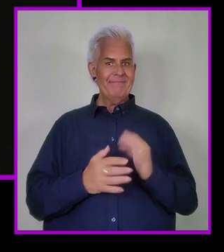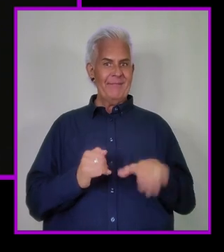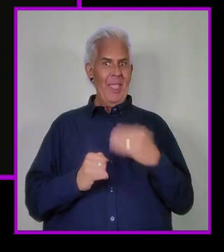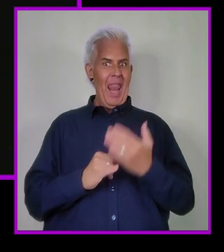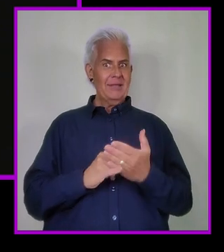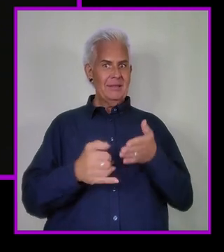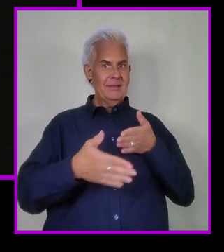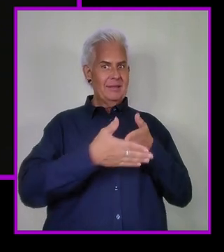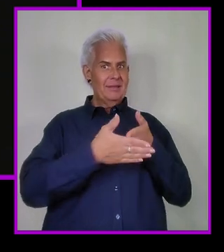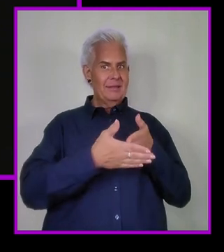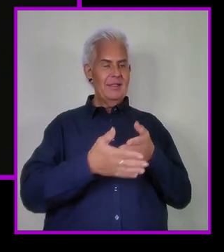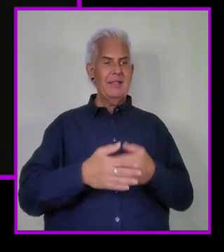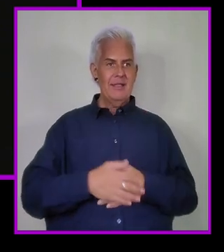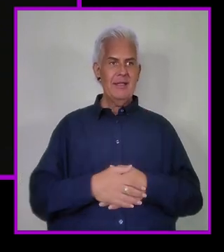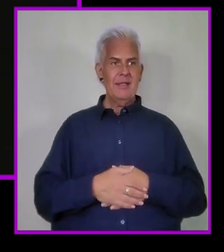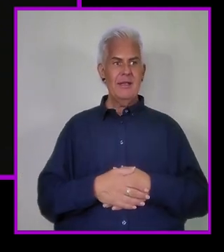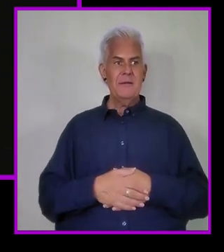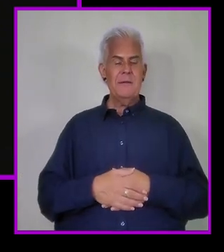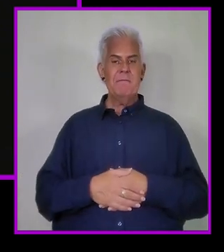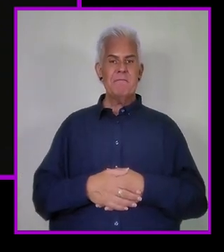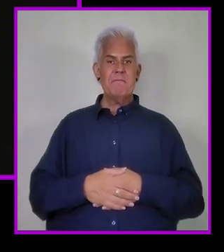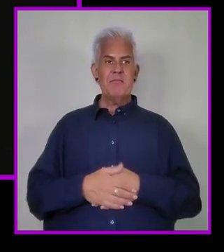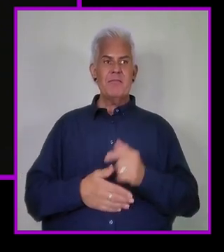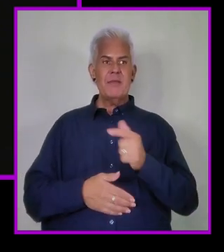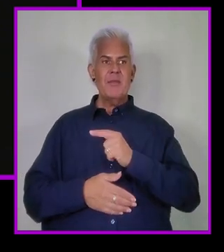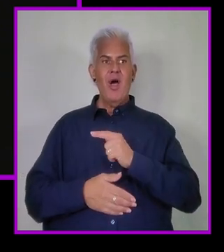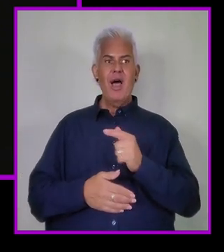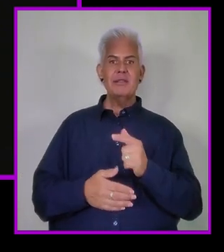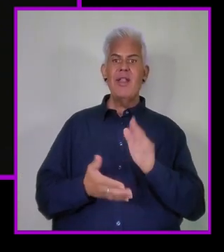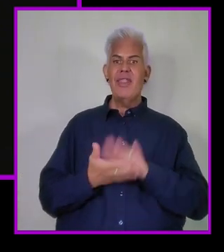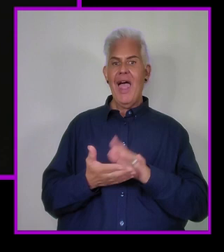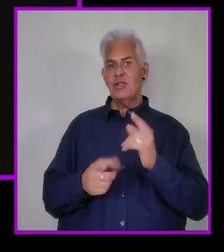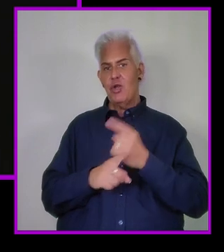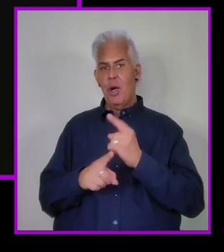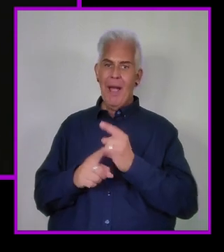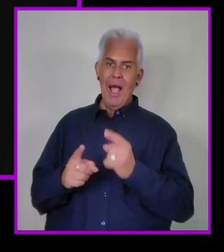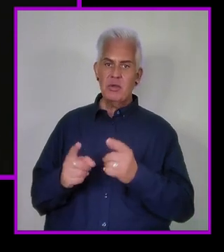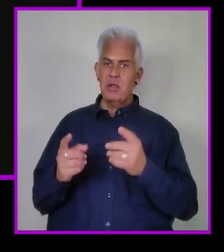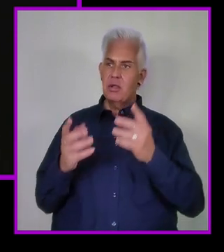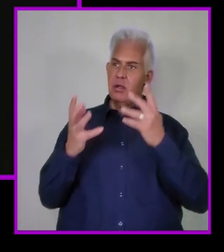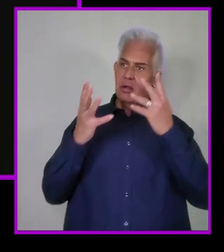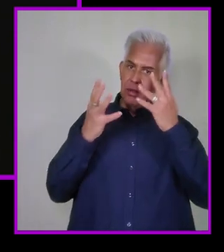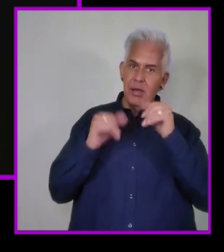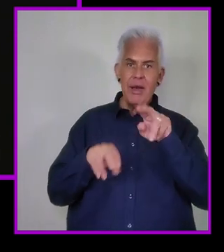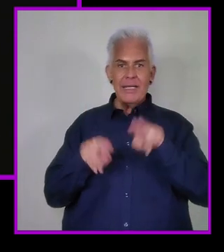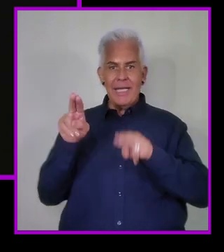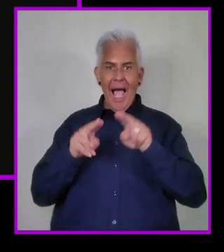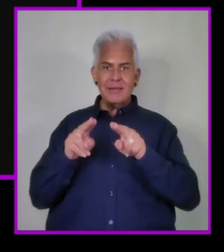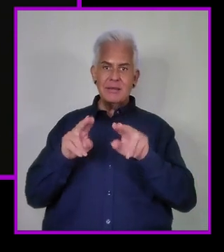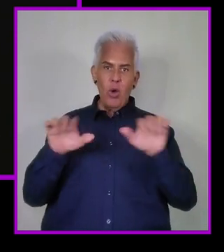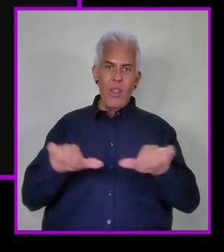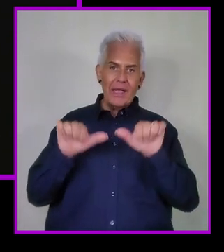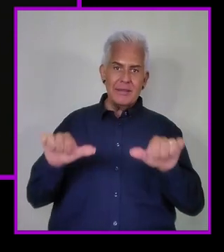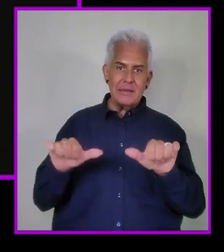hurdle. And I think there's that, because then it goes into casting. We've got to cast authentically. And the talent isn't out there.